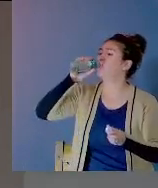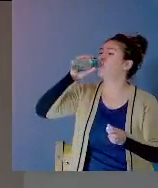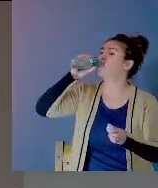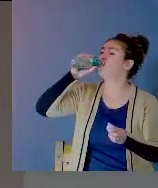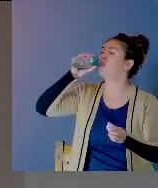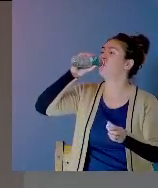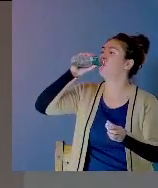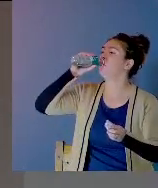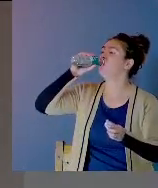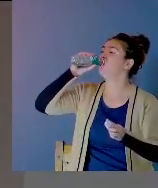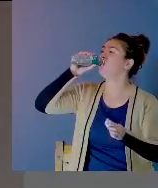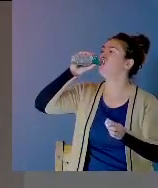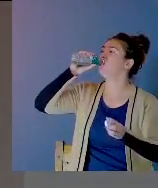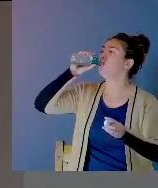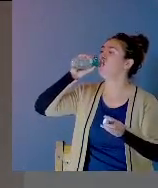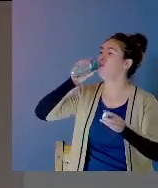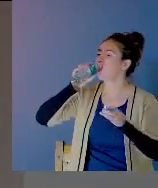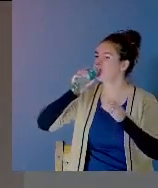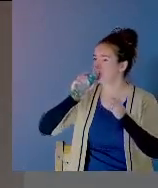Anybody else?